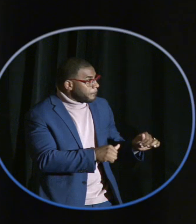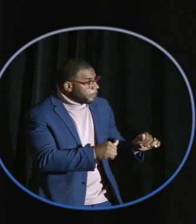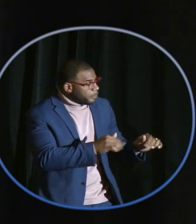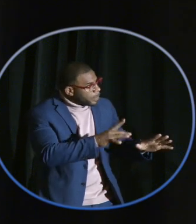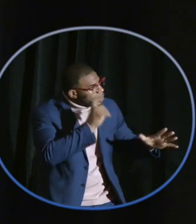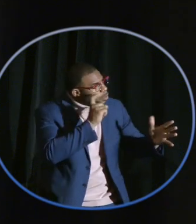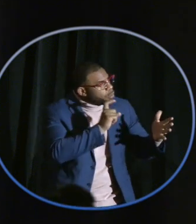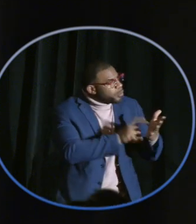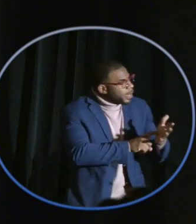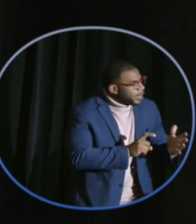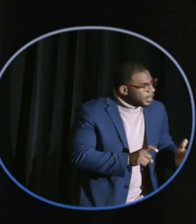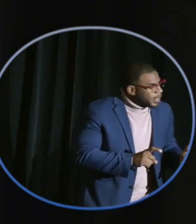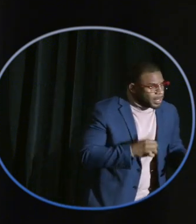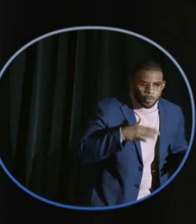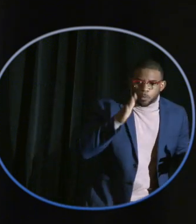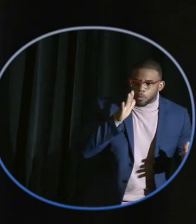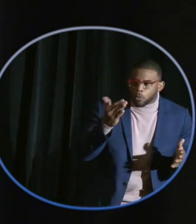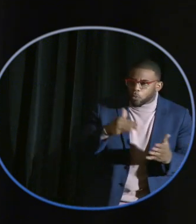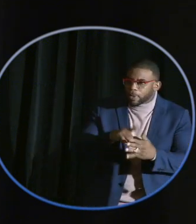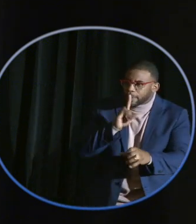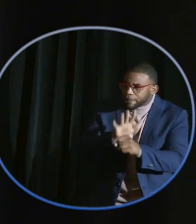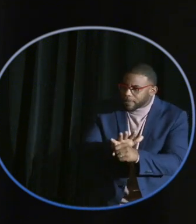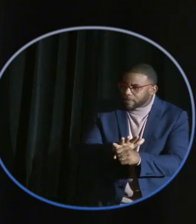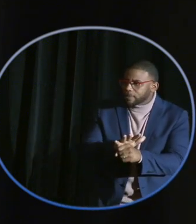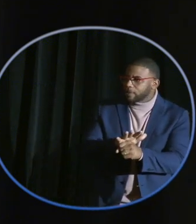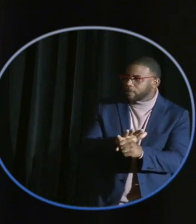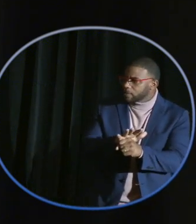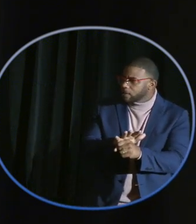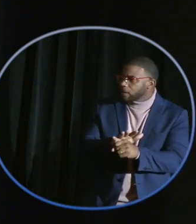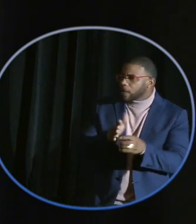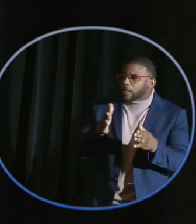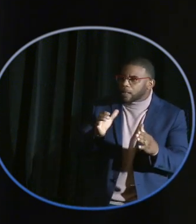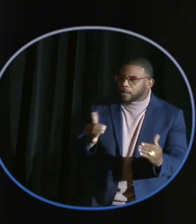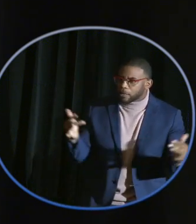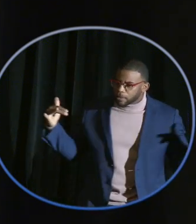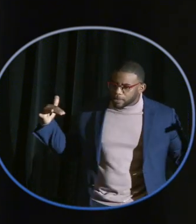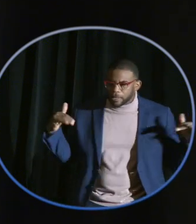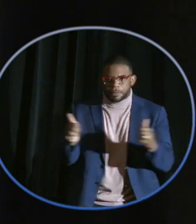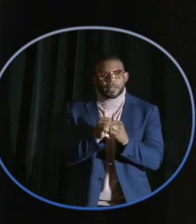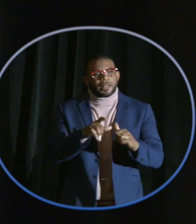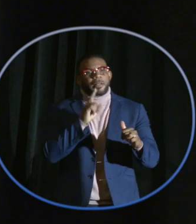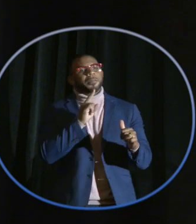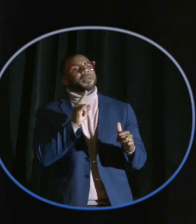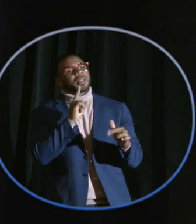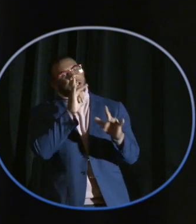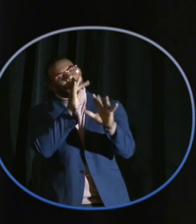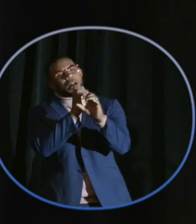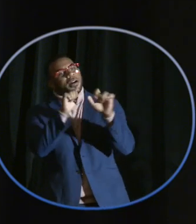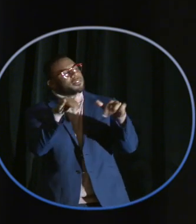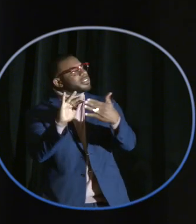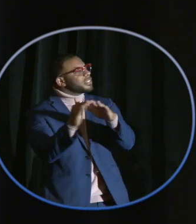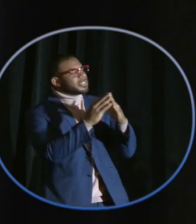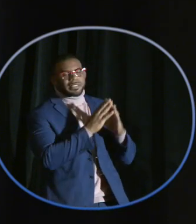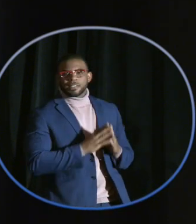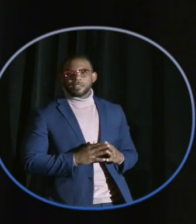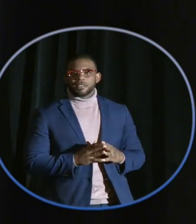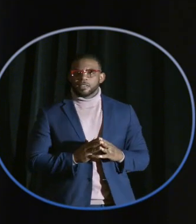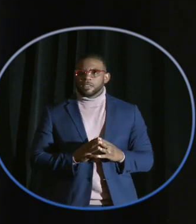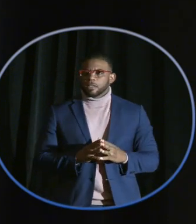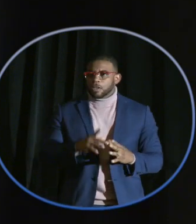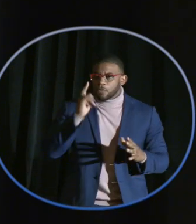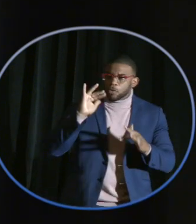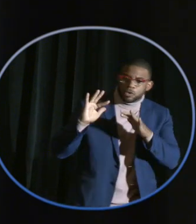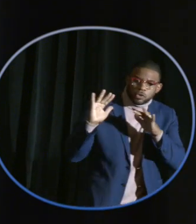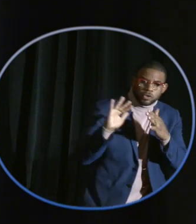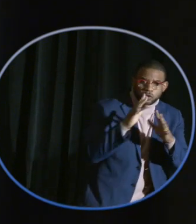and recognize, but we will recommit. And so let us come together to be the charm of the city. For